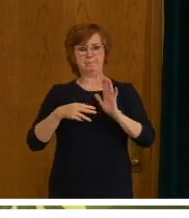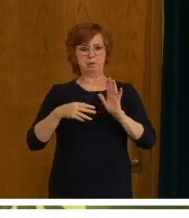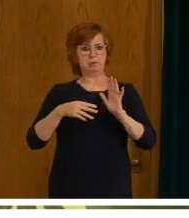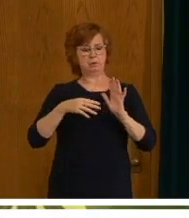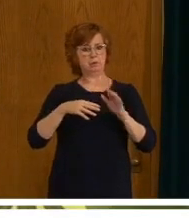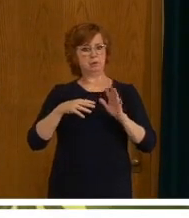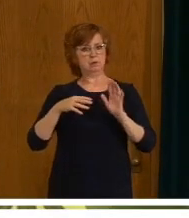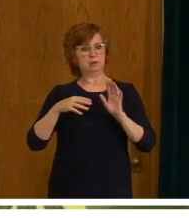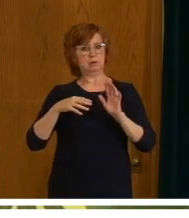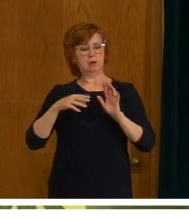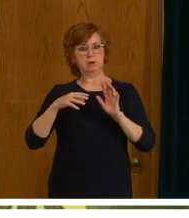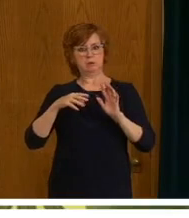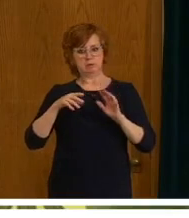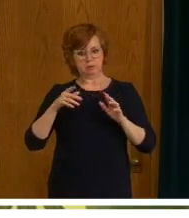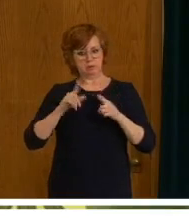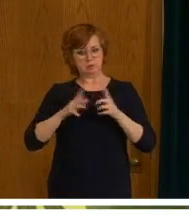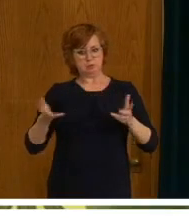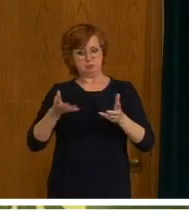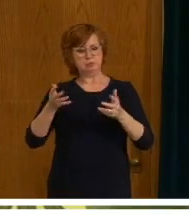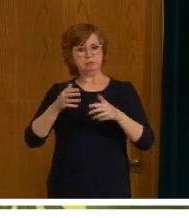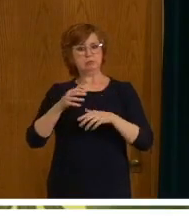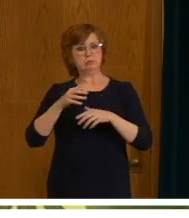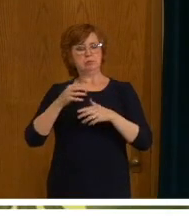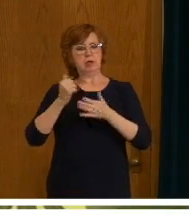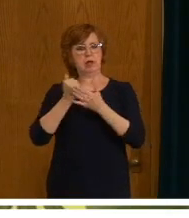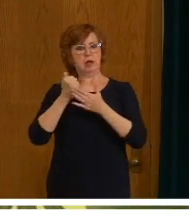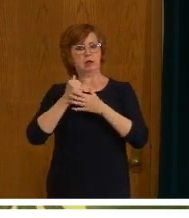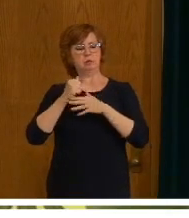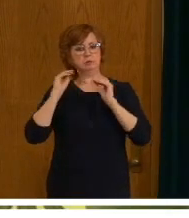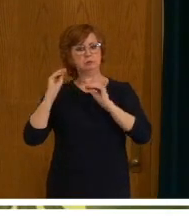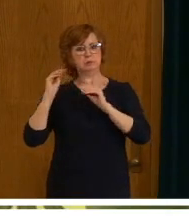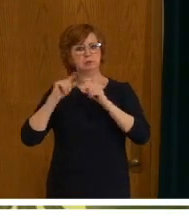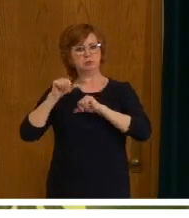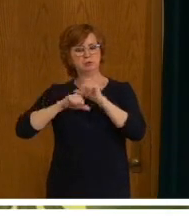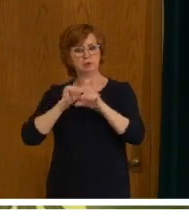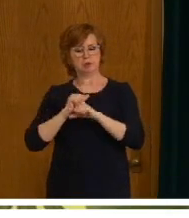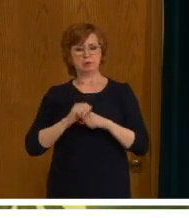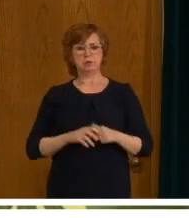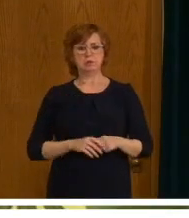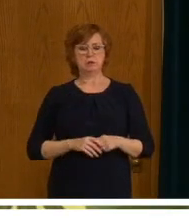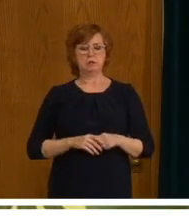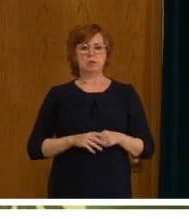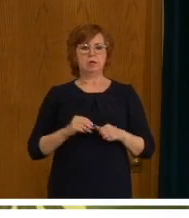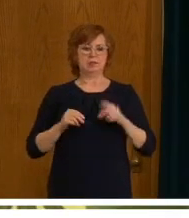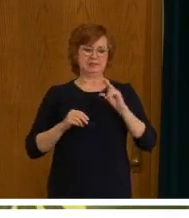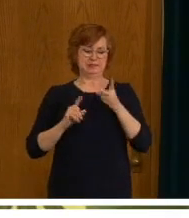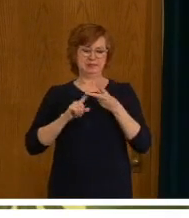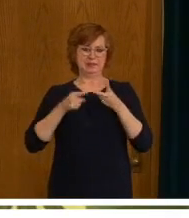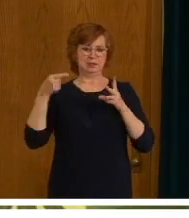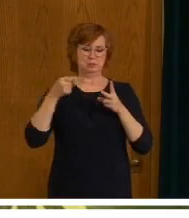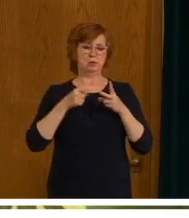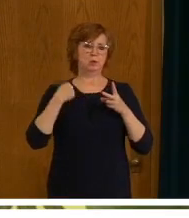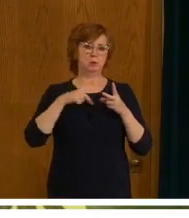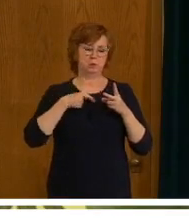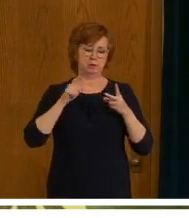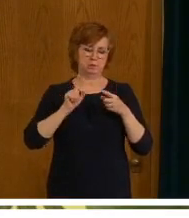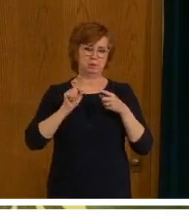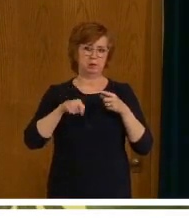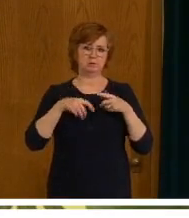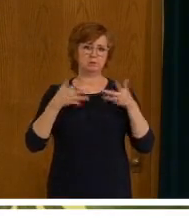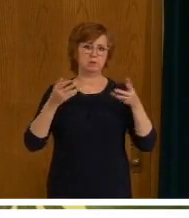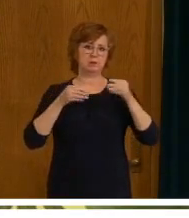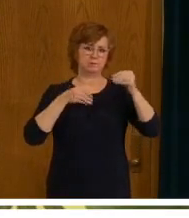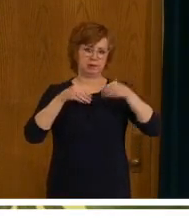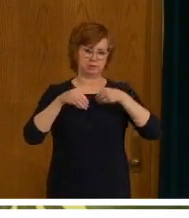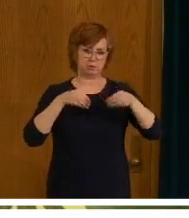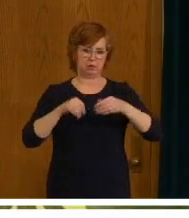those communities. And again, further to the other point I made is trying to be as flexible as we can with our programming. As an example, with the school